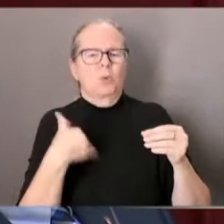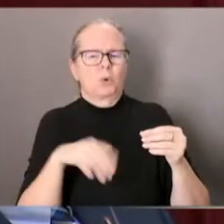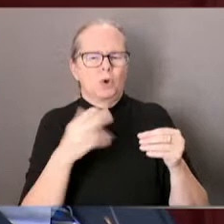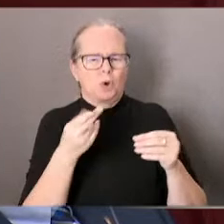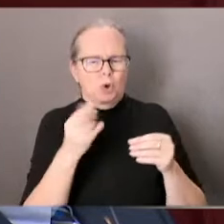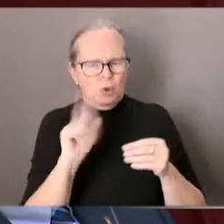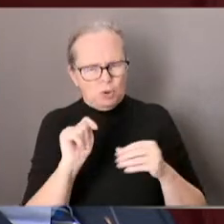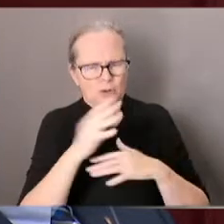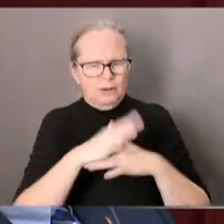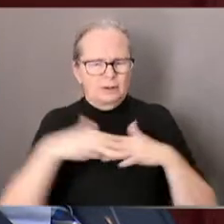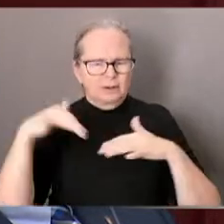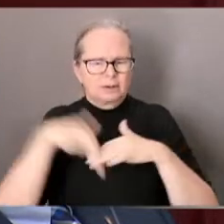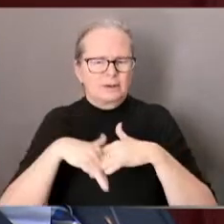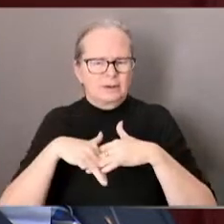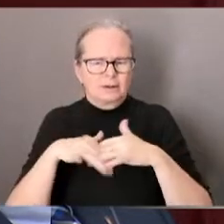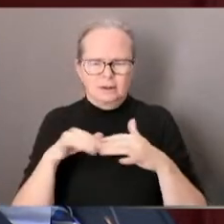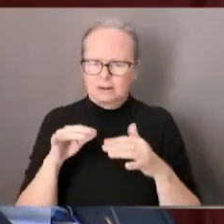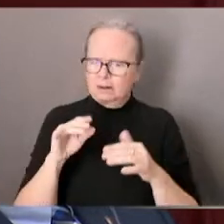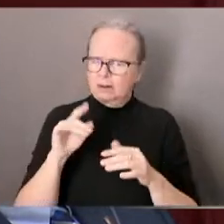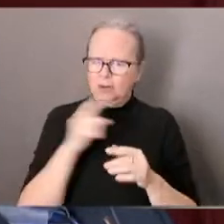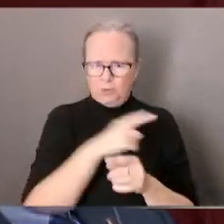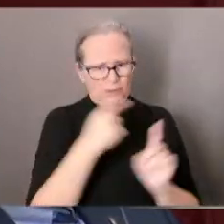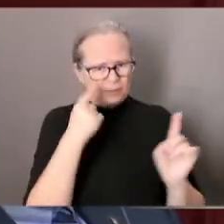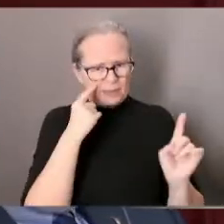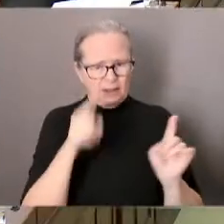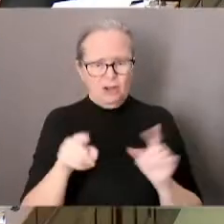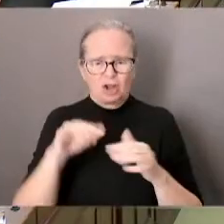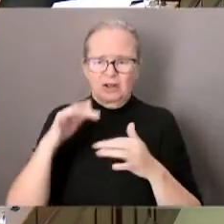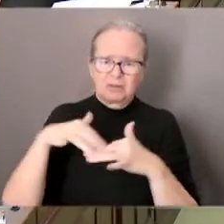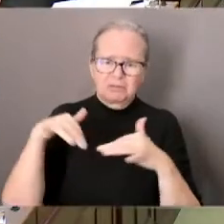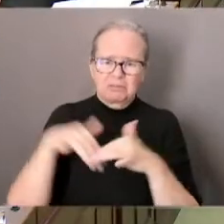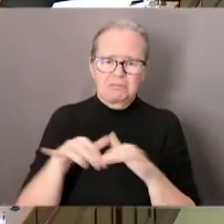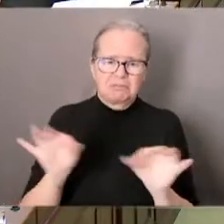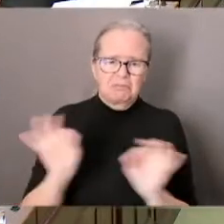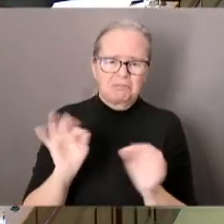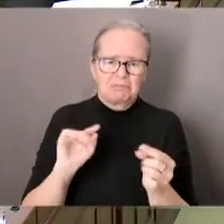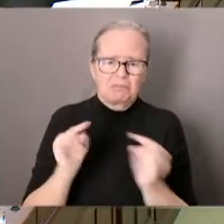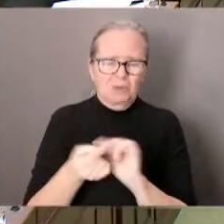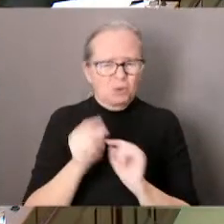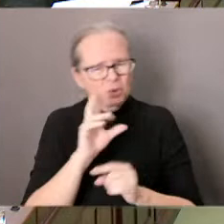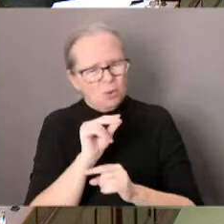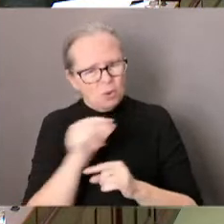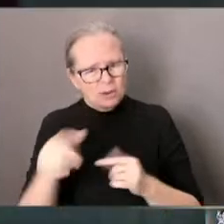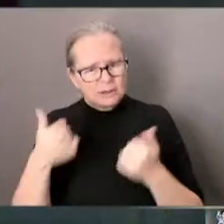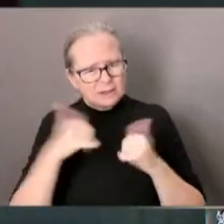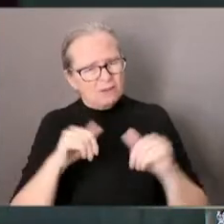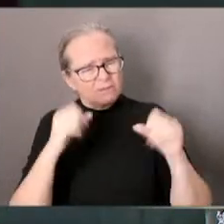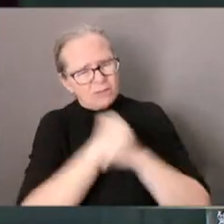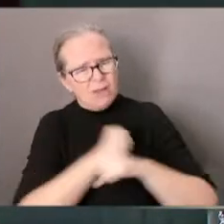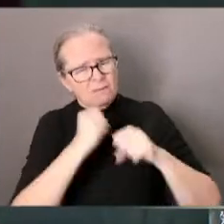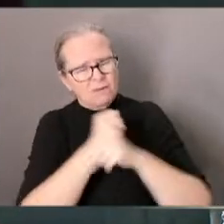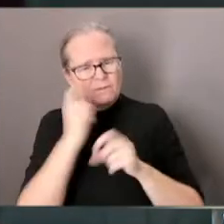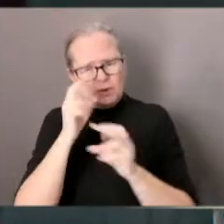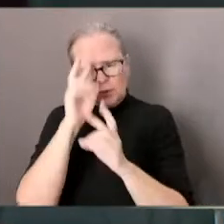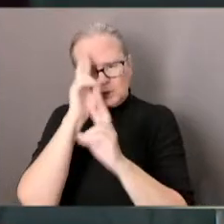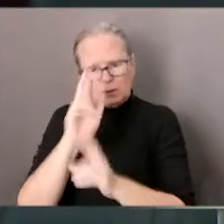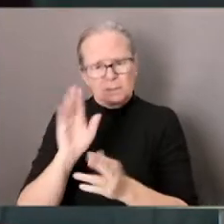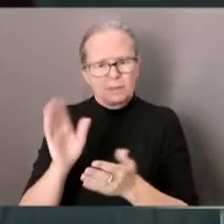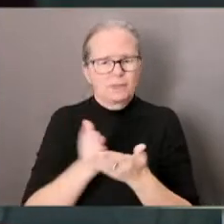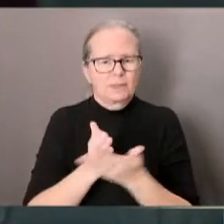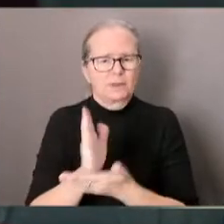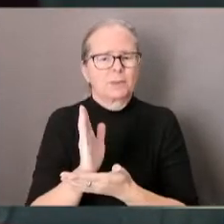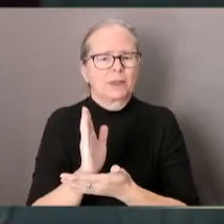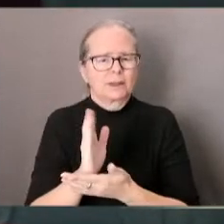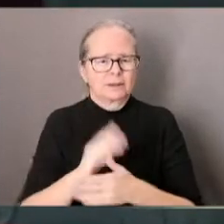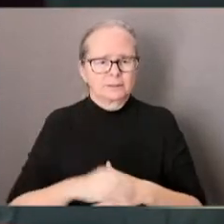throughout Canada's history and they're still fighting now The Honorable the premier Mr Mr Speaker